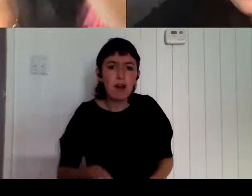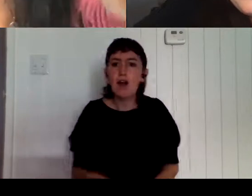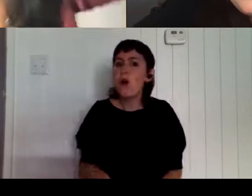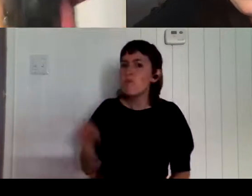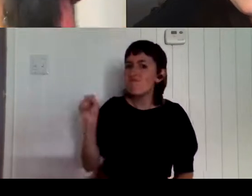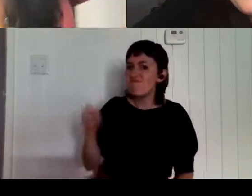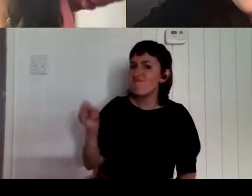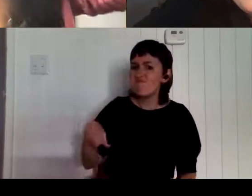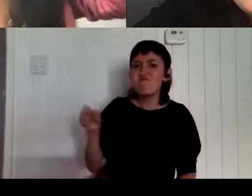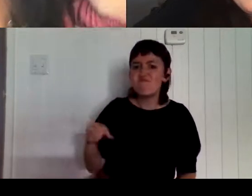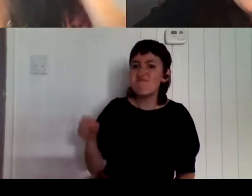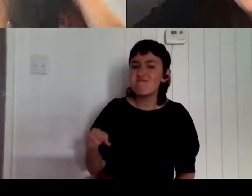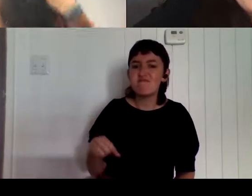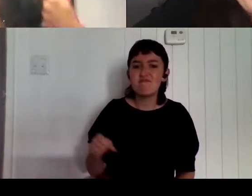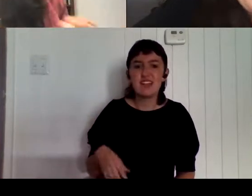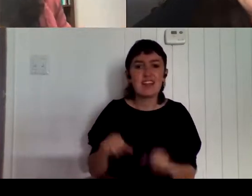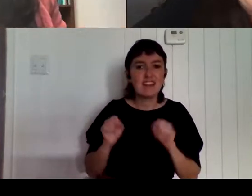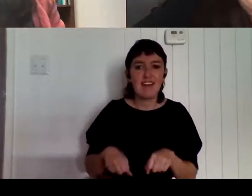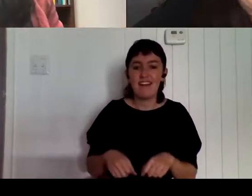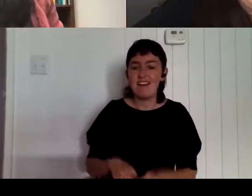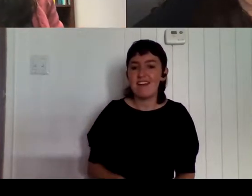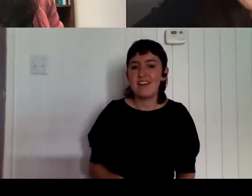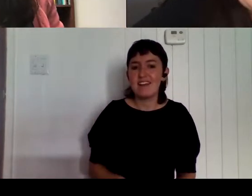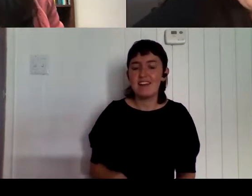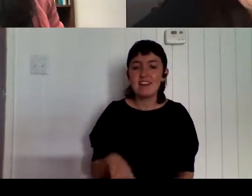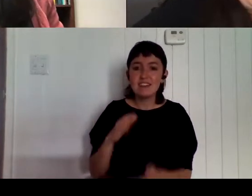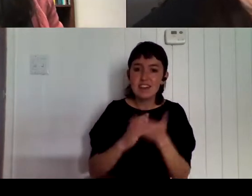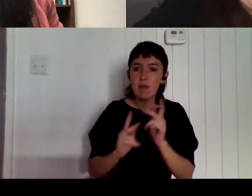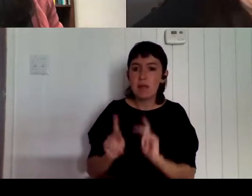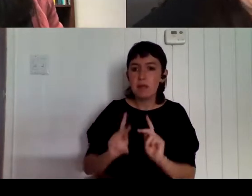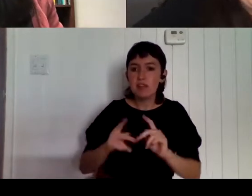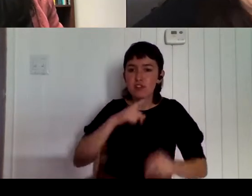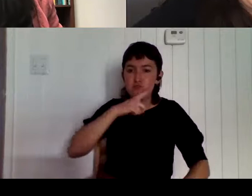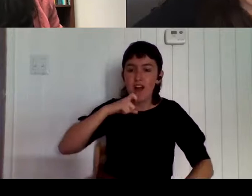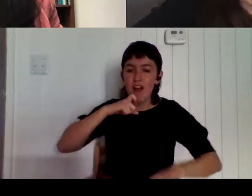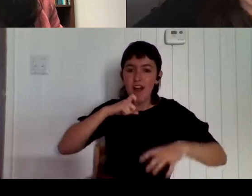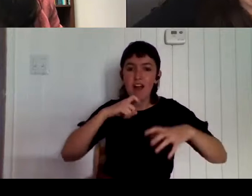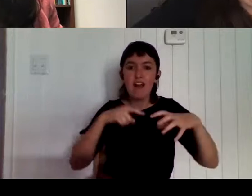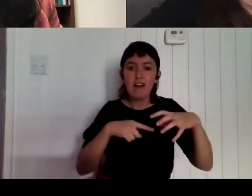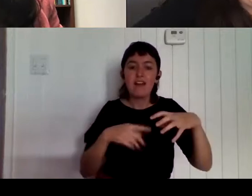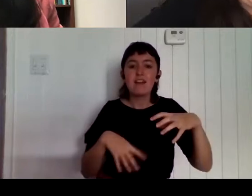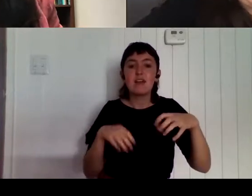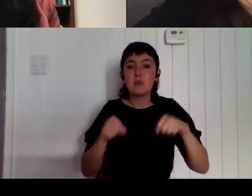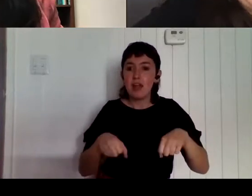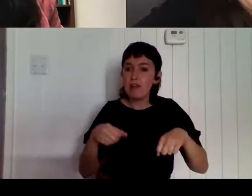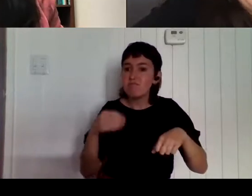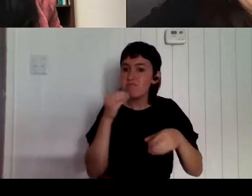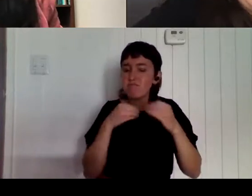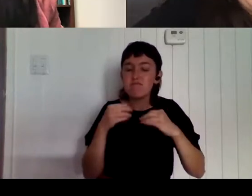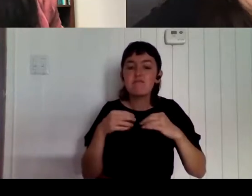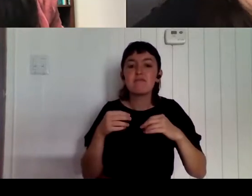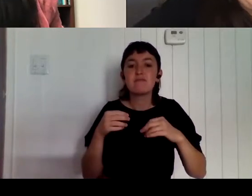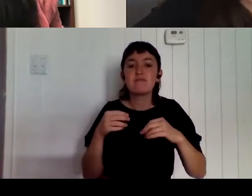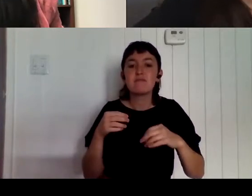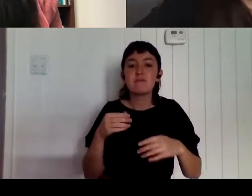totally and utterly jellyfish. Some people dry them and like, you can get nice snacks. You can just eat. A lot of people eat like a